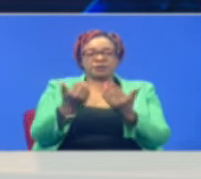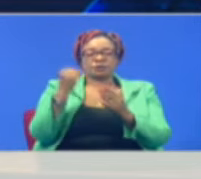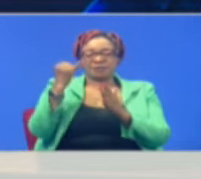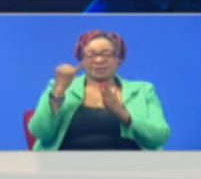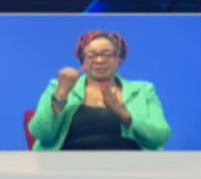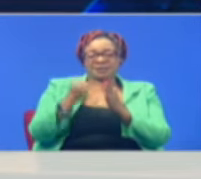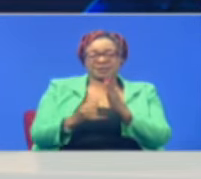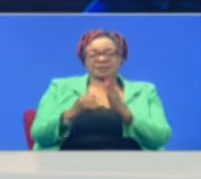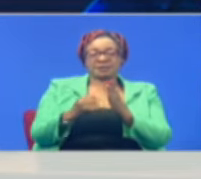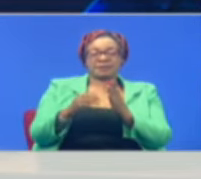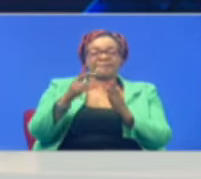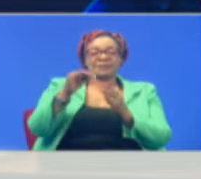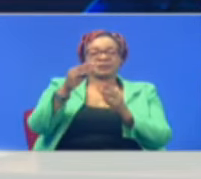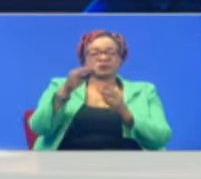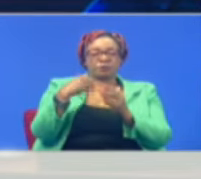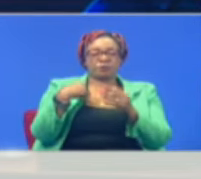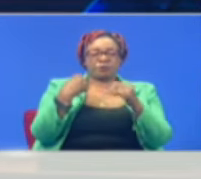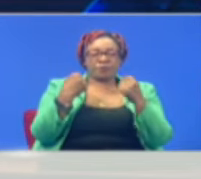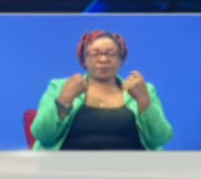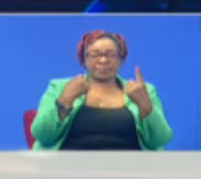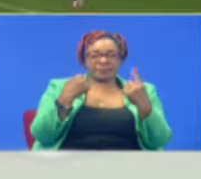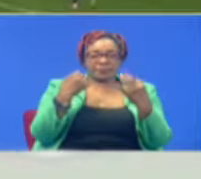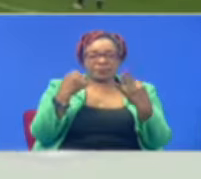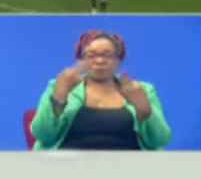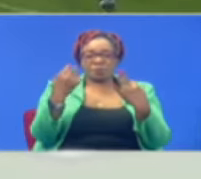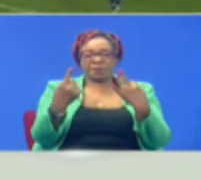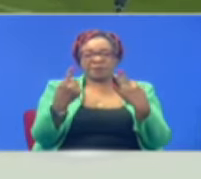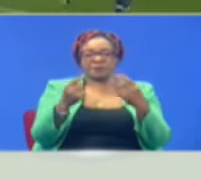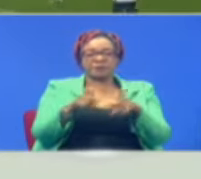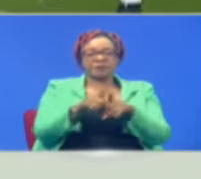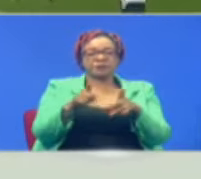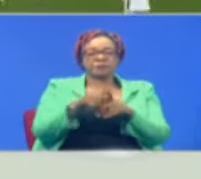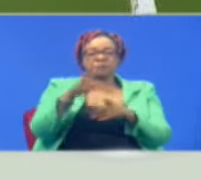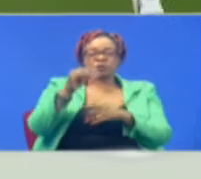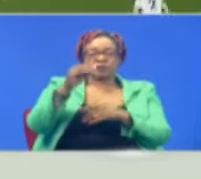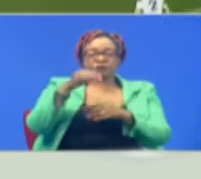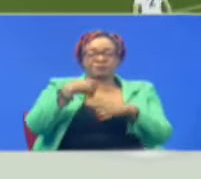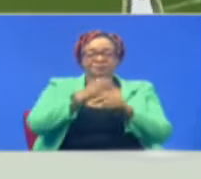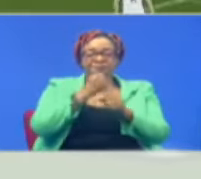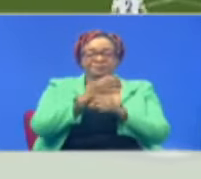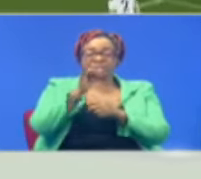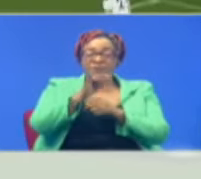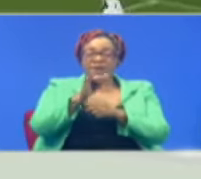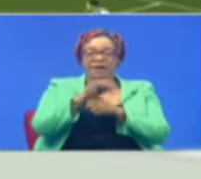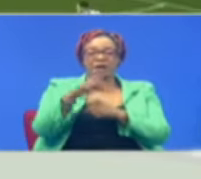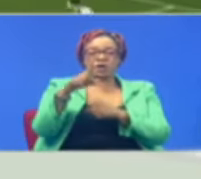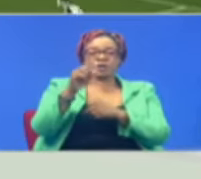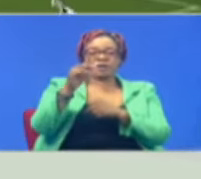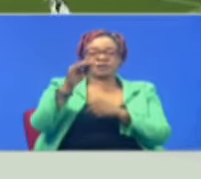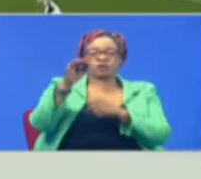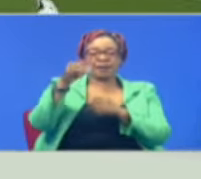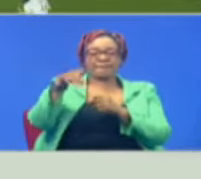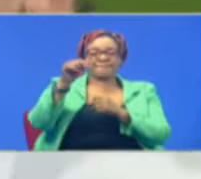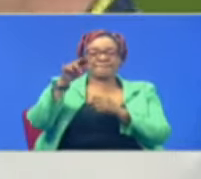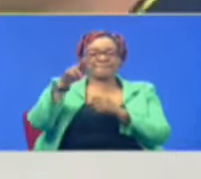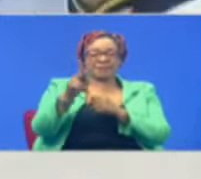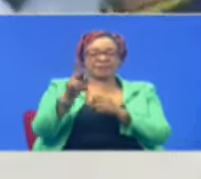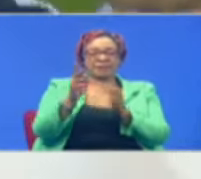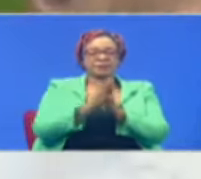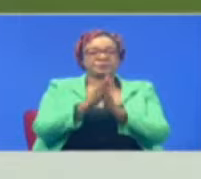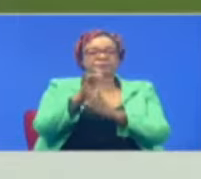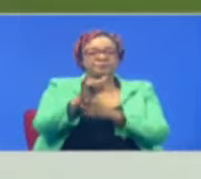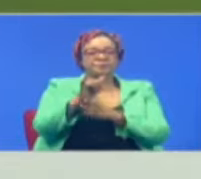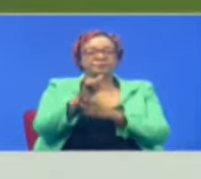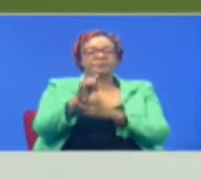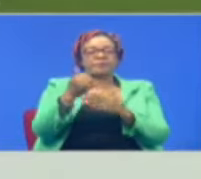by beating Swansea 3-1. Mourinho's men made a bright start at Goodison Park as Davinson Sanchez headed